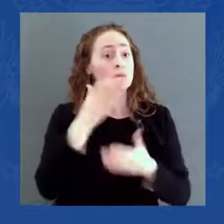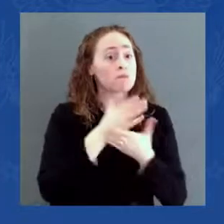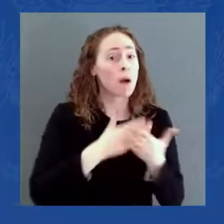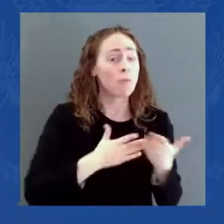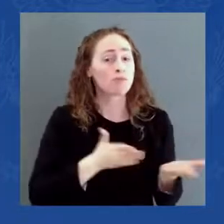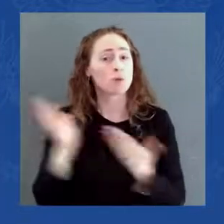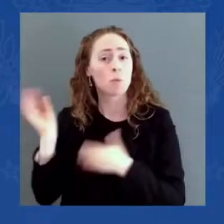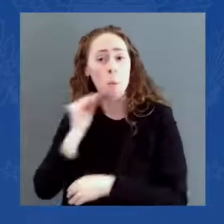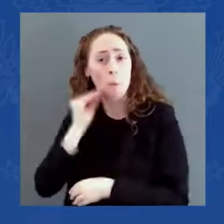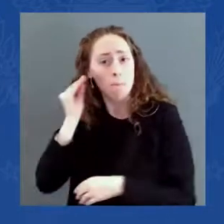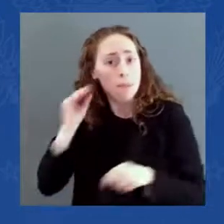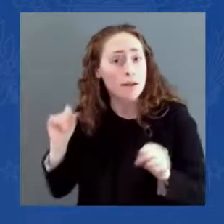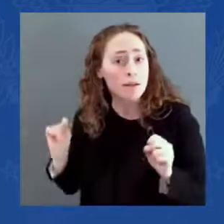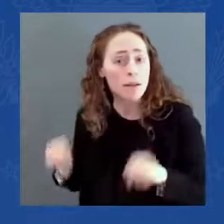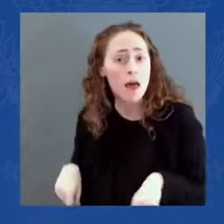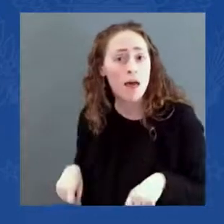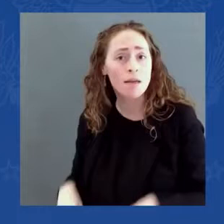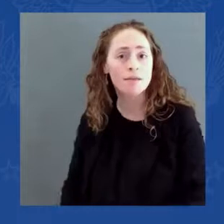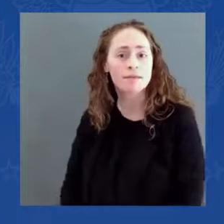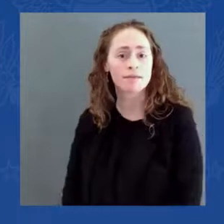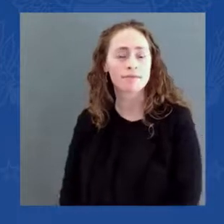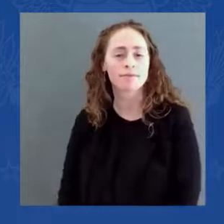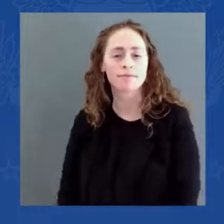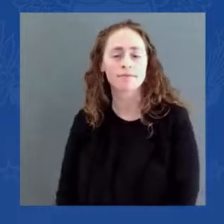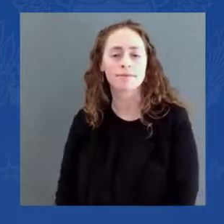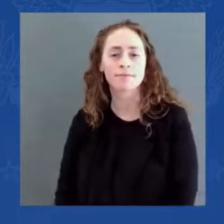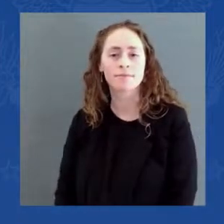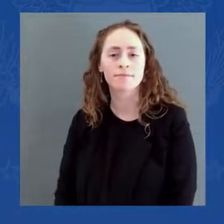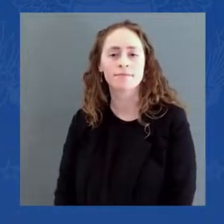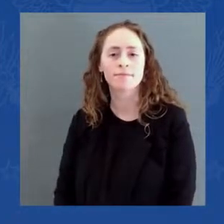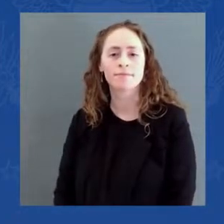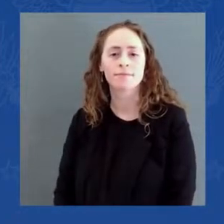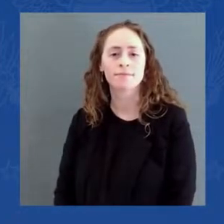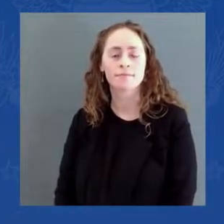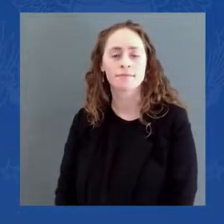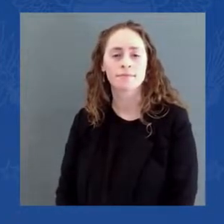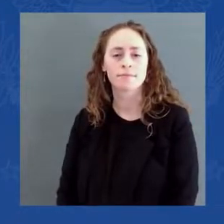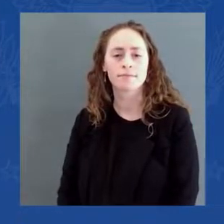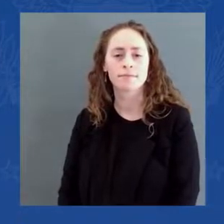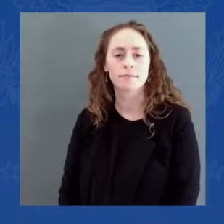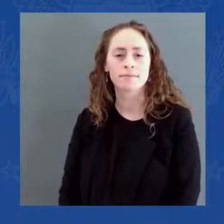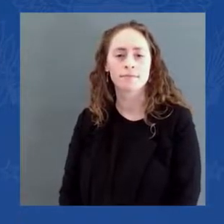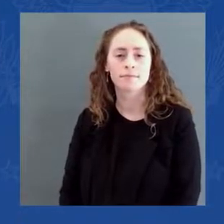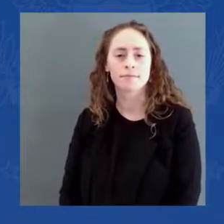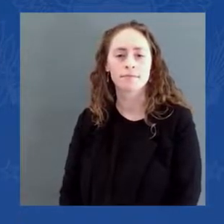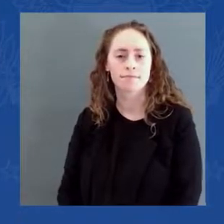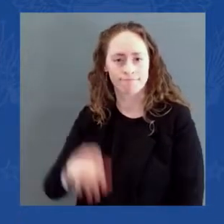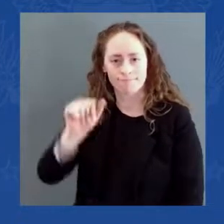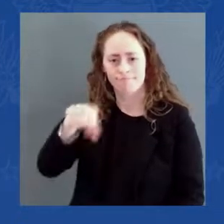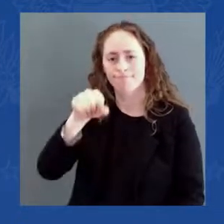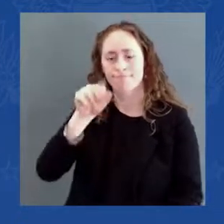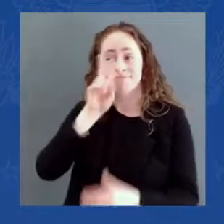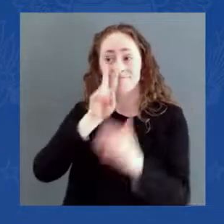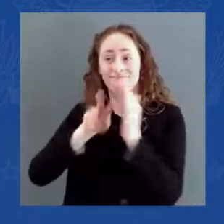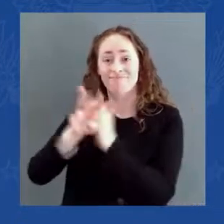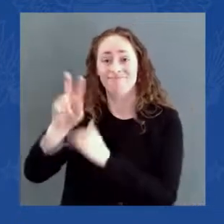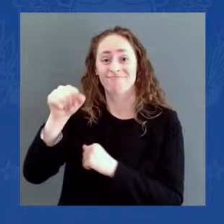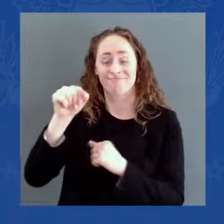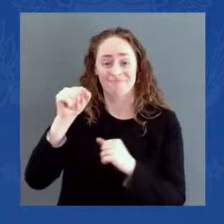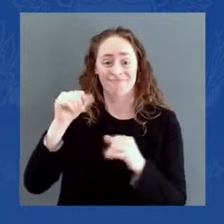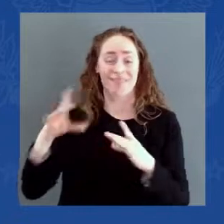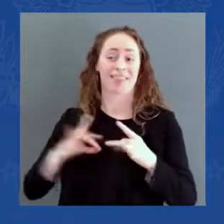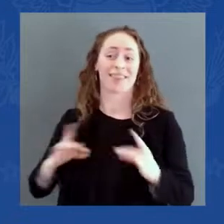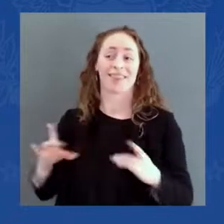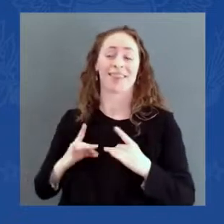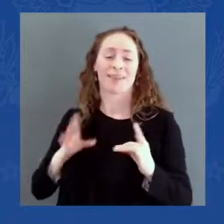improve the care for those who get COVID-19. Since this summer, we've worked with Republican and Democratic